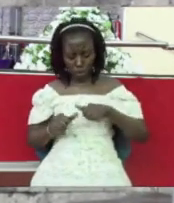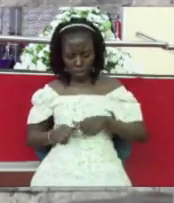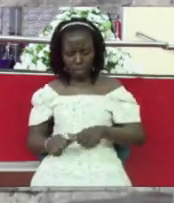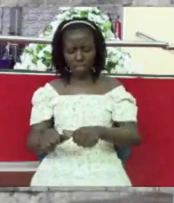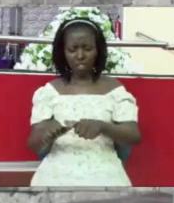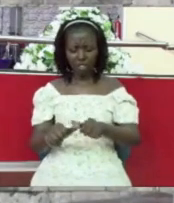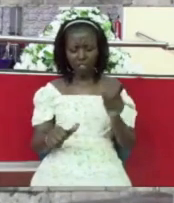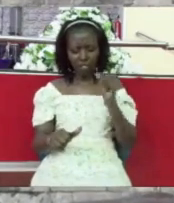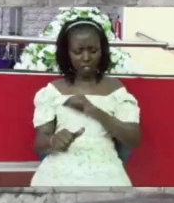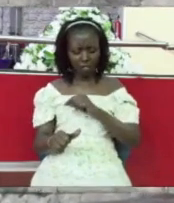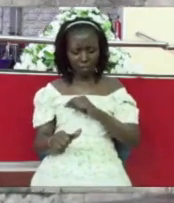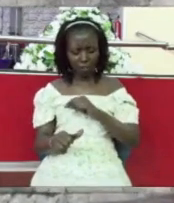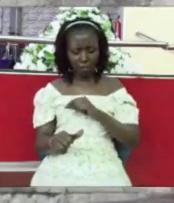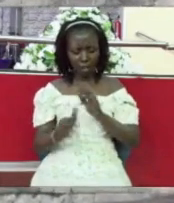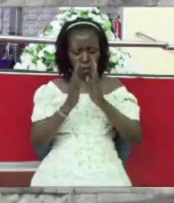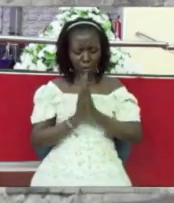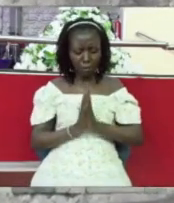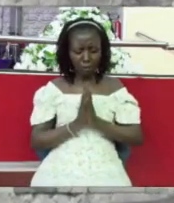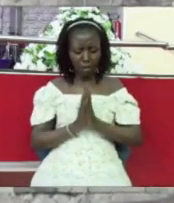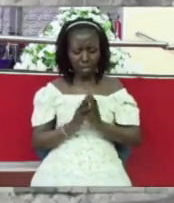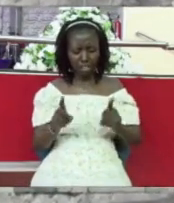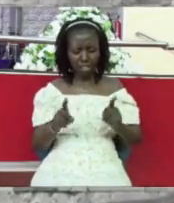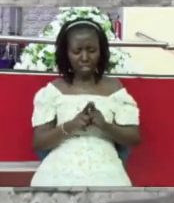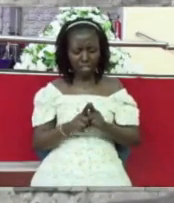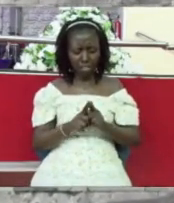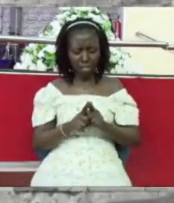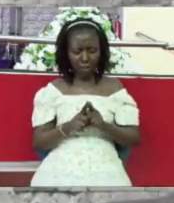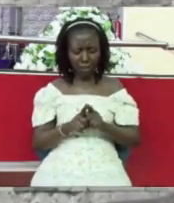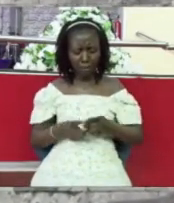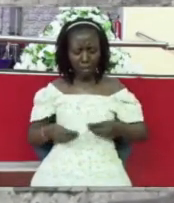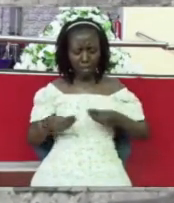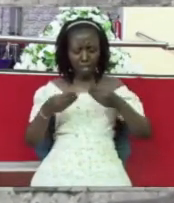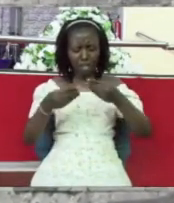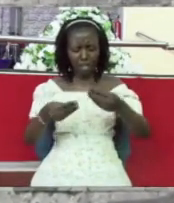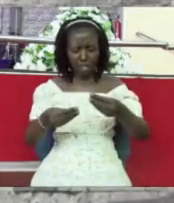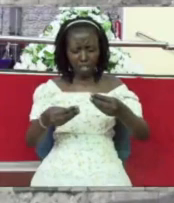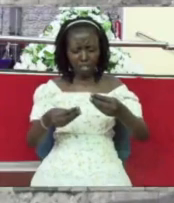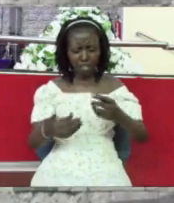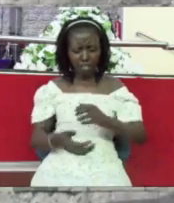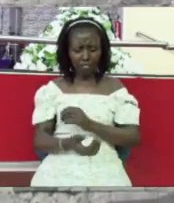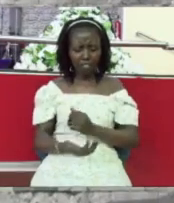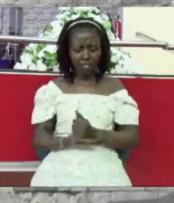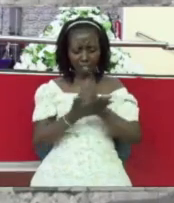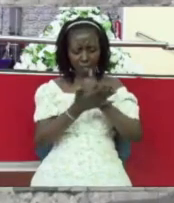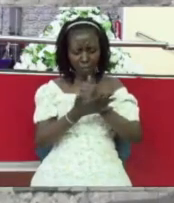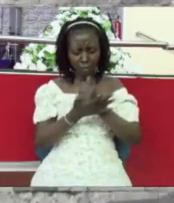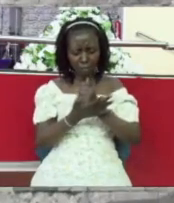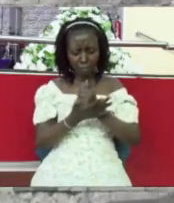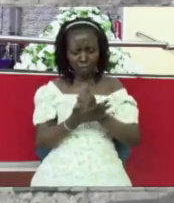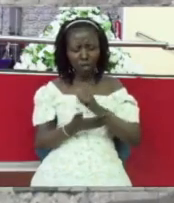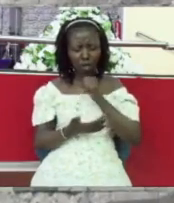hii safari, we pray that we will measure up to what you're expecting of us. Naomba ukaweza kufikia viwango ambavyo unatarajia. Not because of our